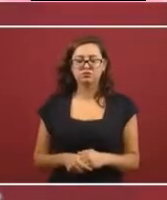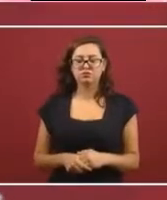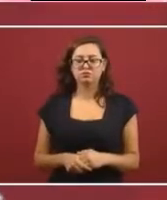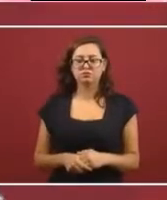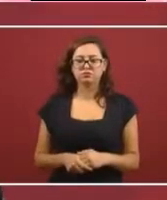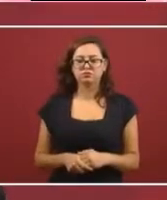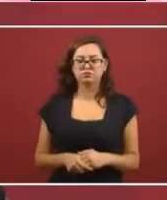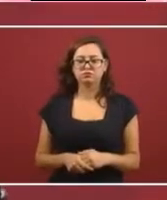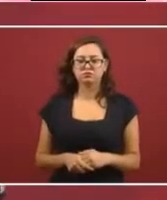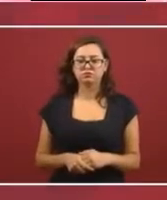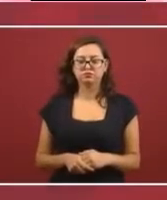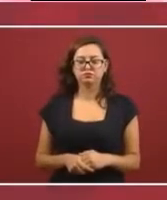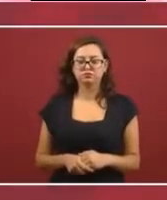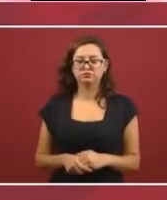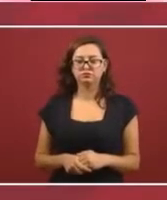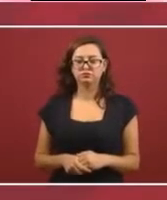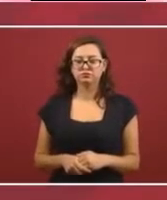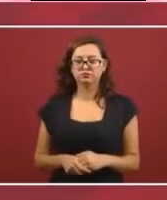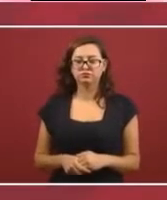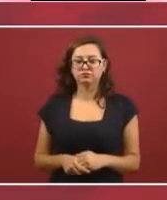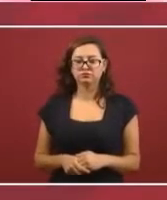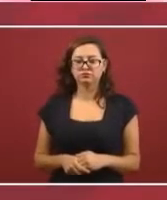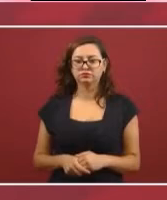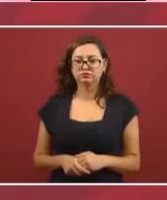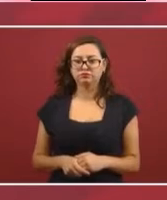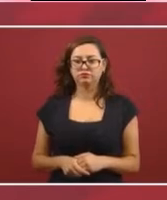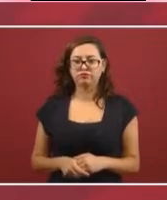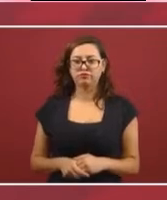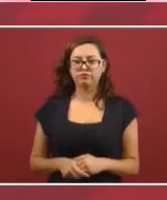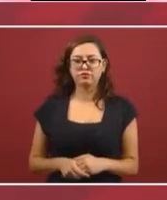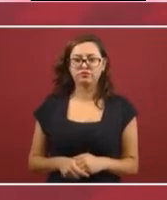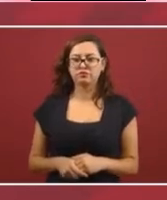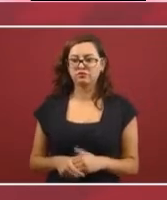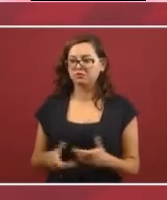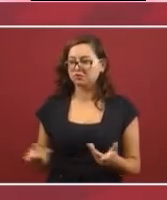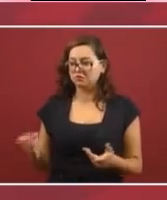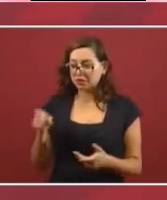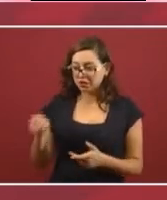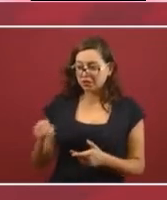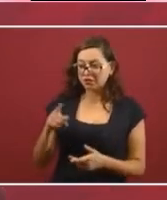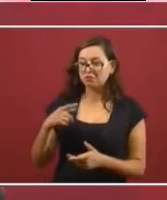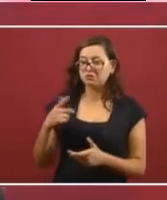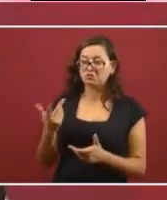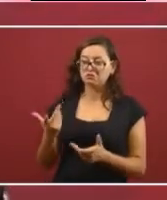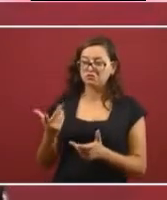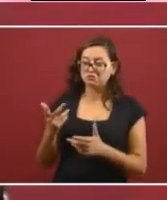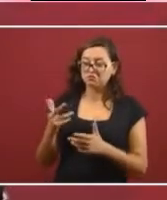fiscalización o de supervisión, or of supervision regarding